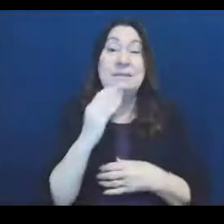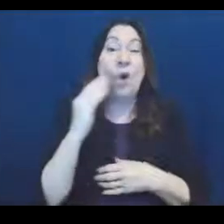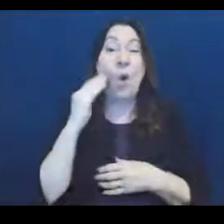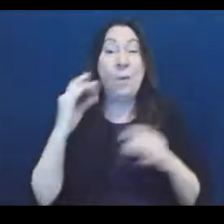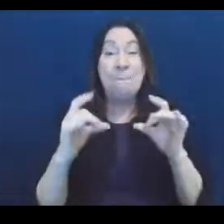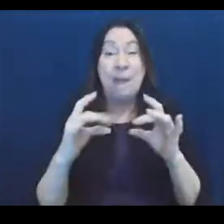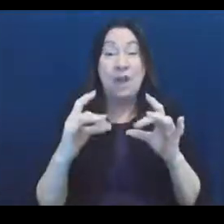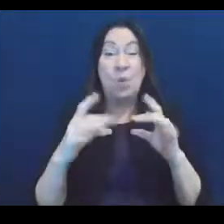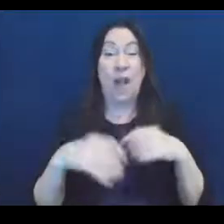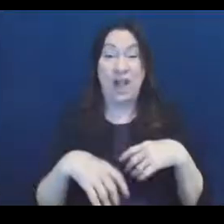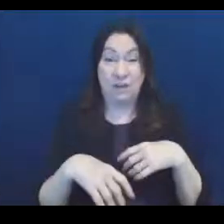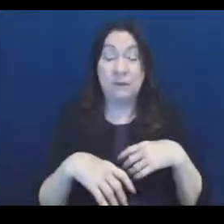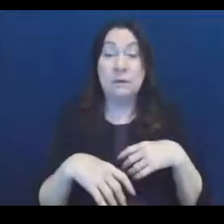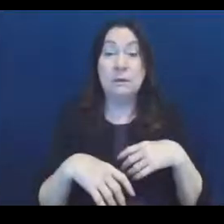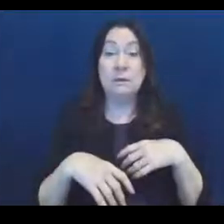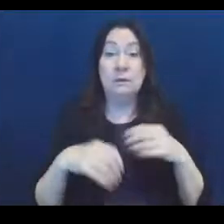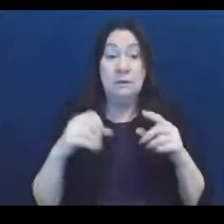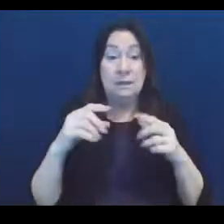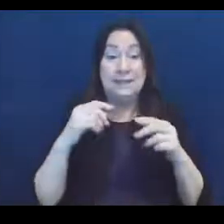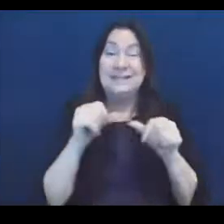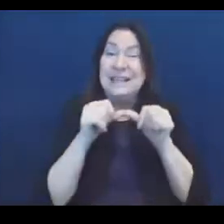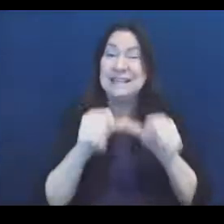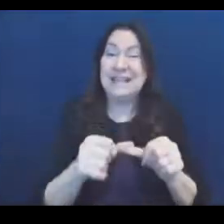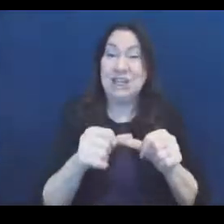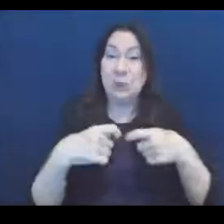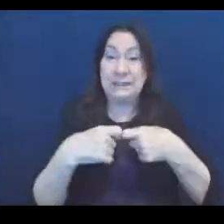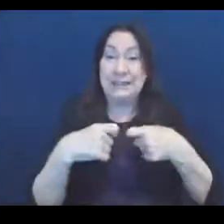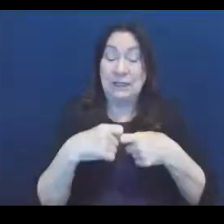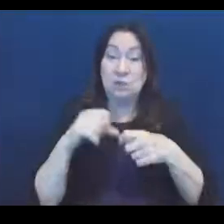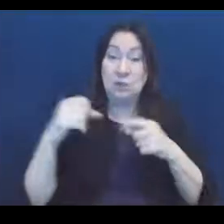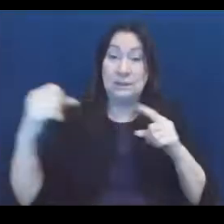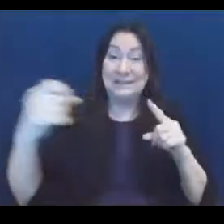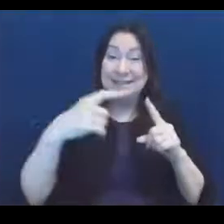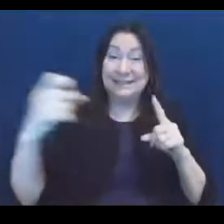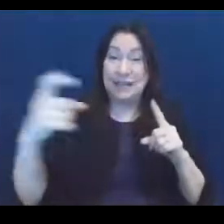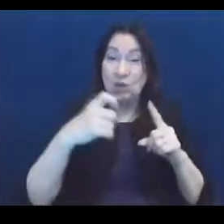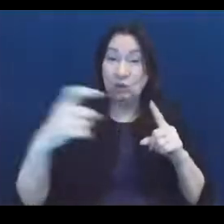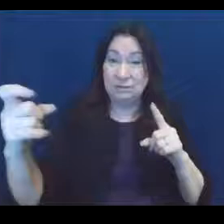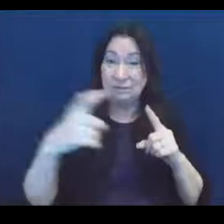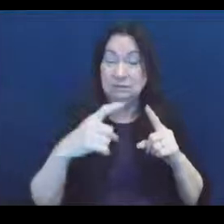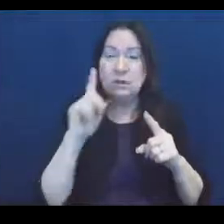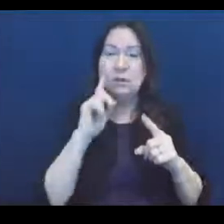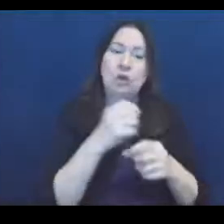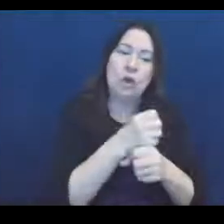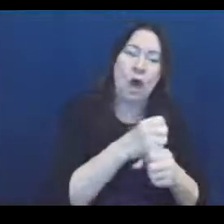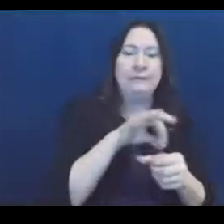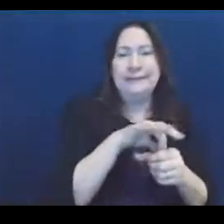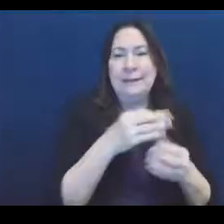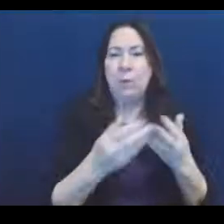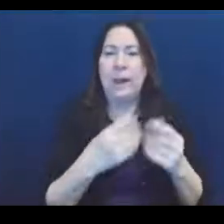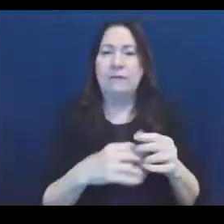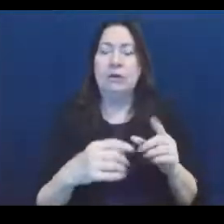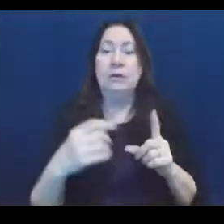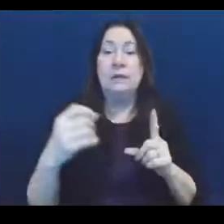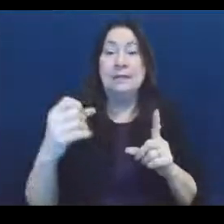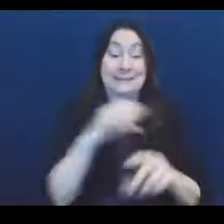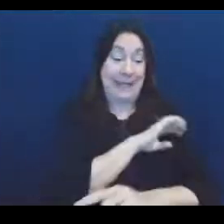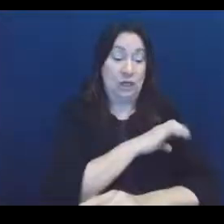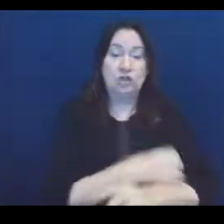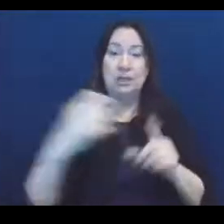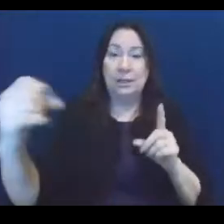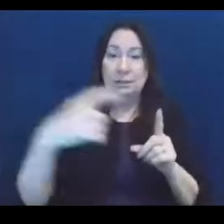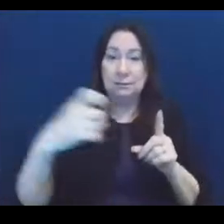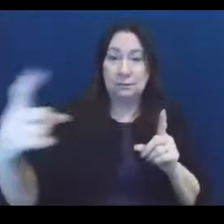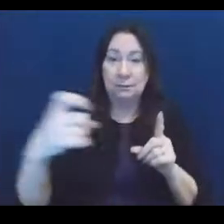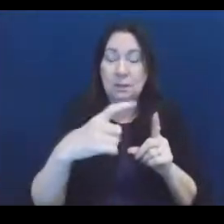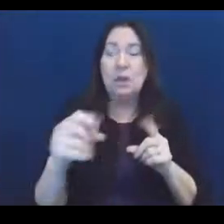microwave oven transmits a continuous signal for that 60 seconds it's heating up your coffee or your tea. It's just a continuous beam of energy. The radar uses